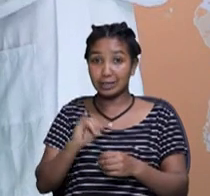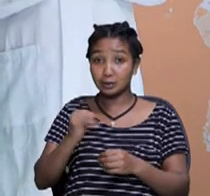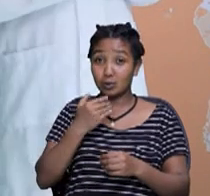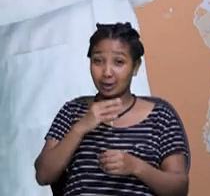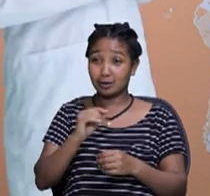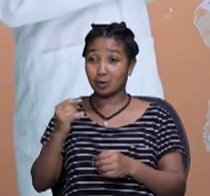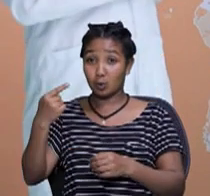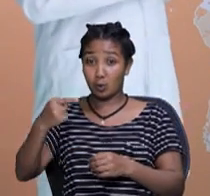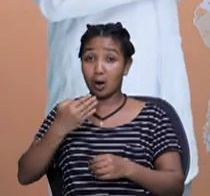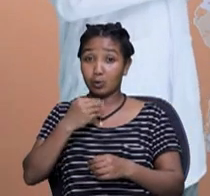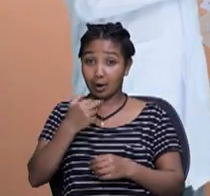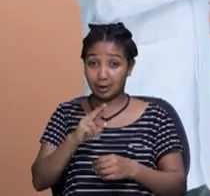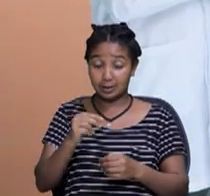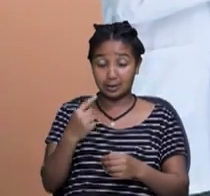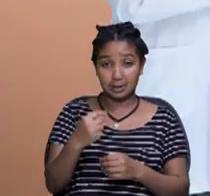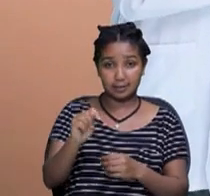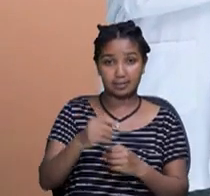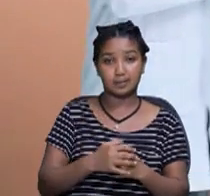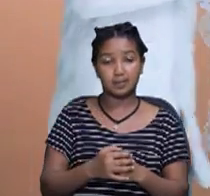Insulin and glucagon are the